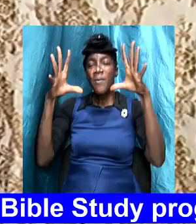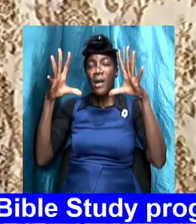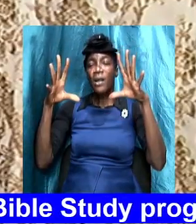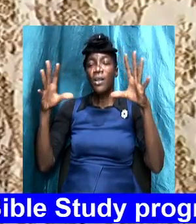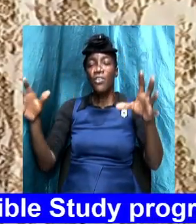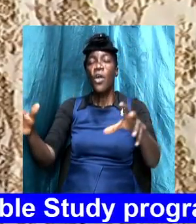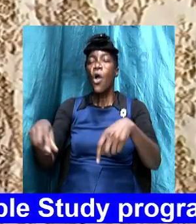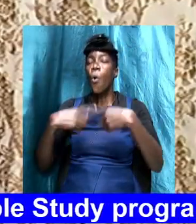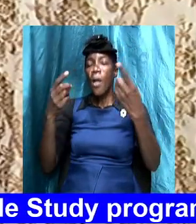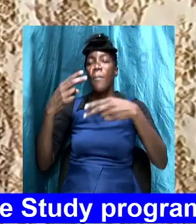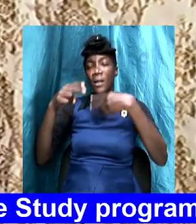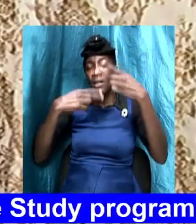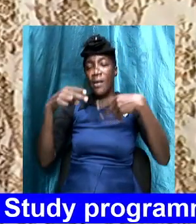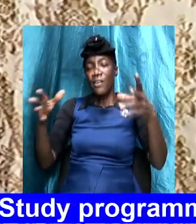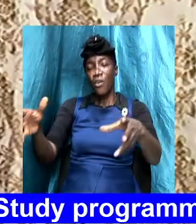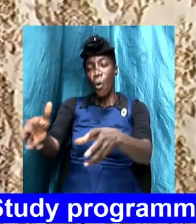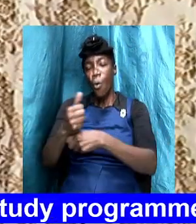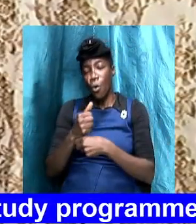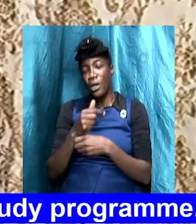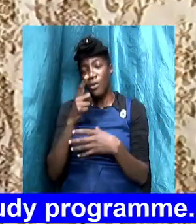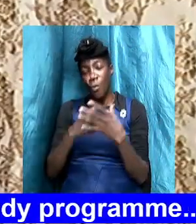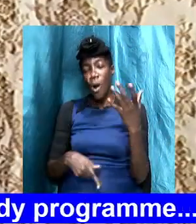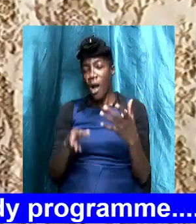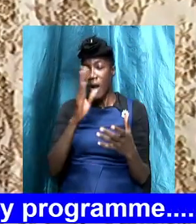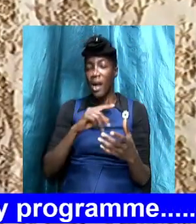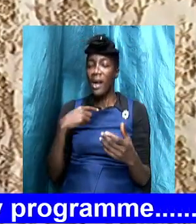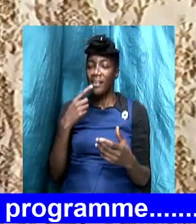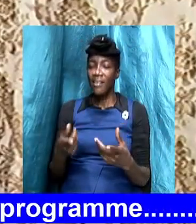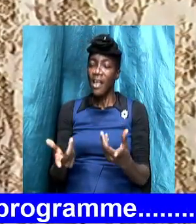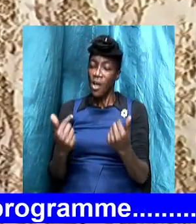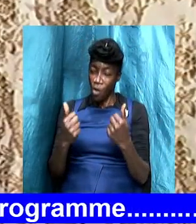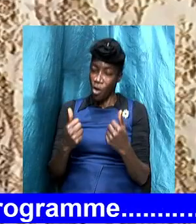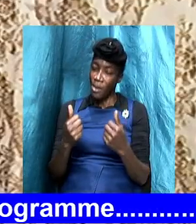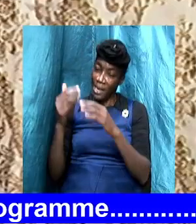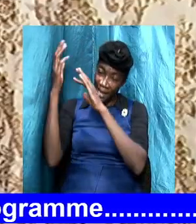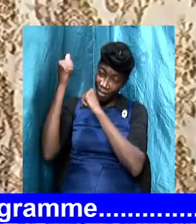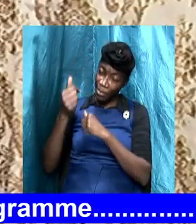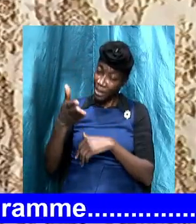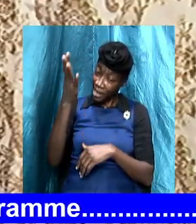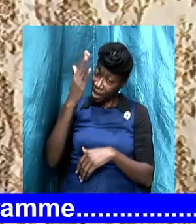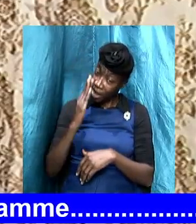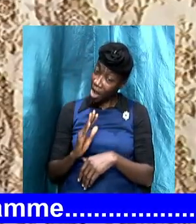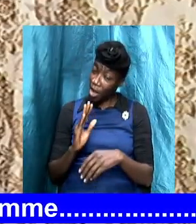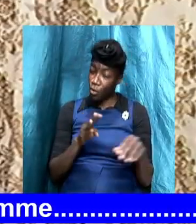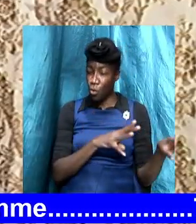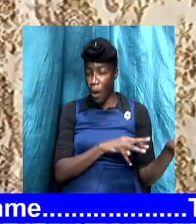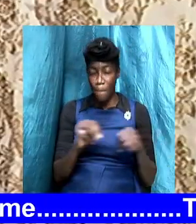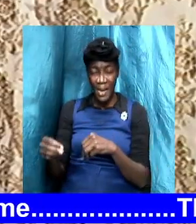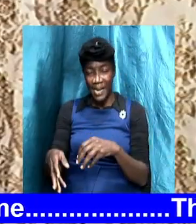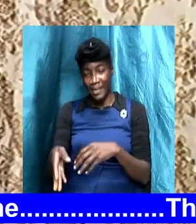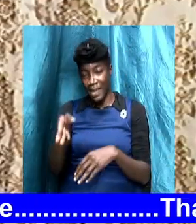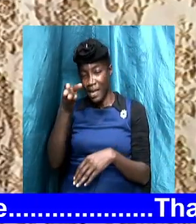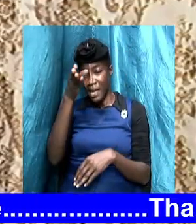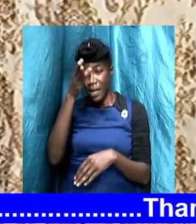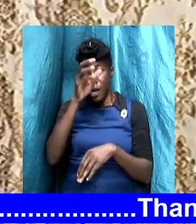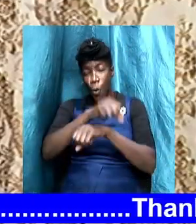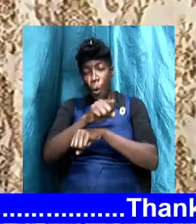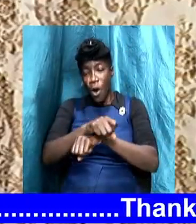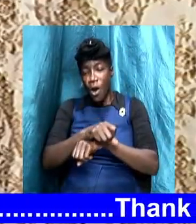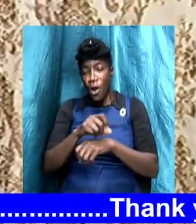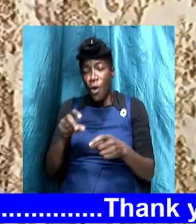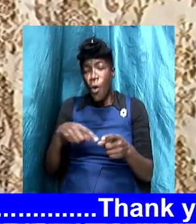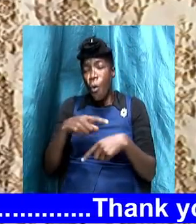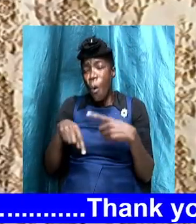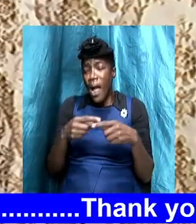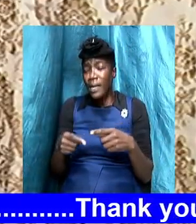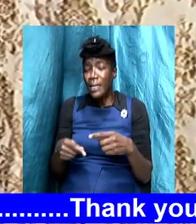what God has said. And we're coming Sunday expecting God to do a mighty work in the house of God. We want souls to be saved. We want, while somebody's preaching the